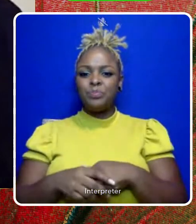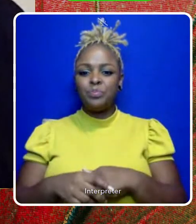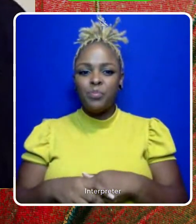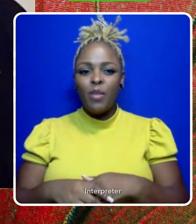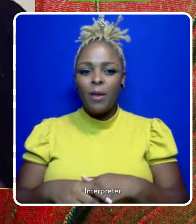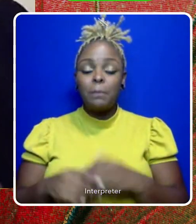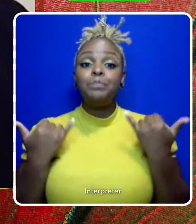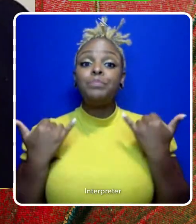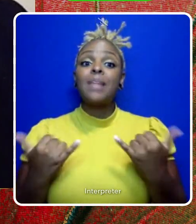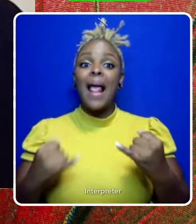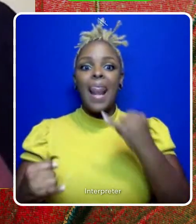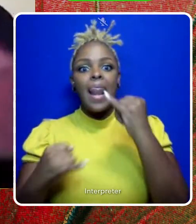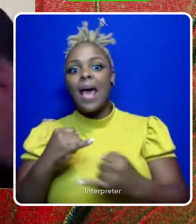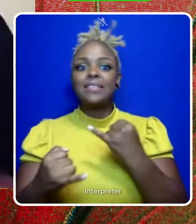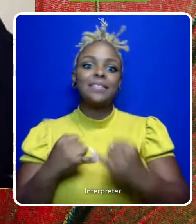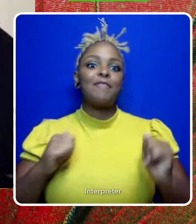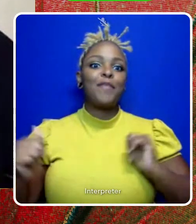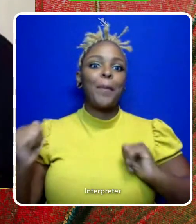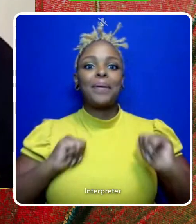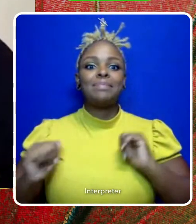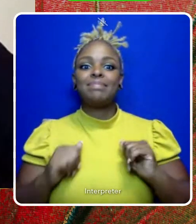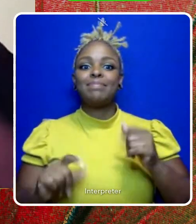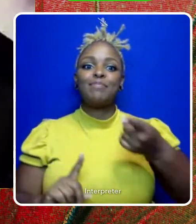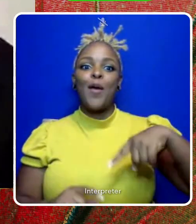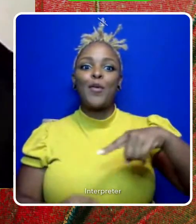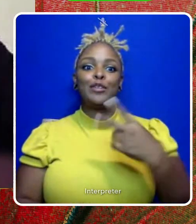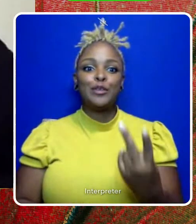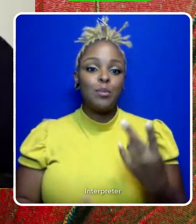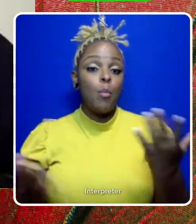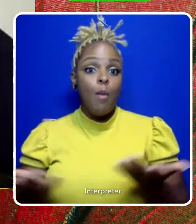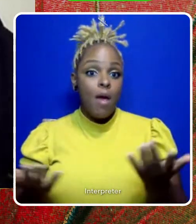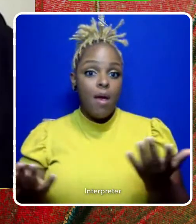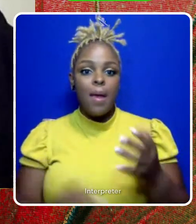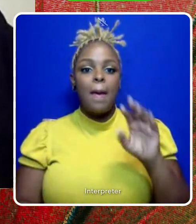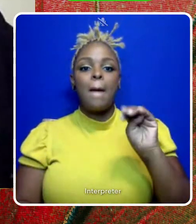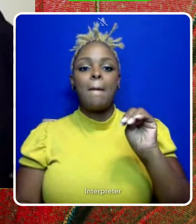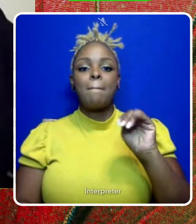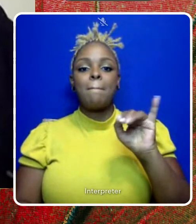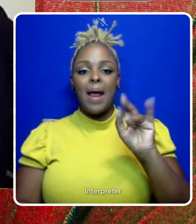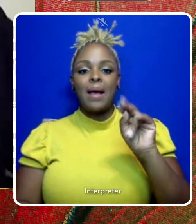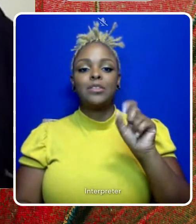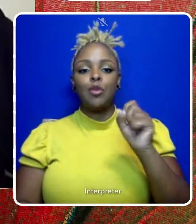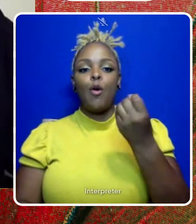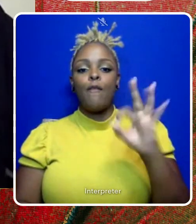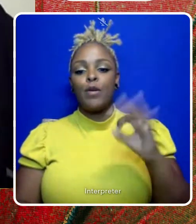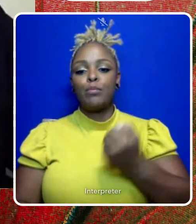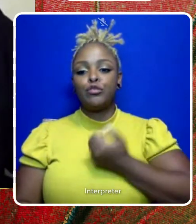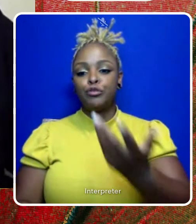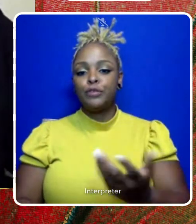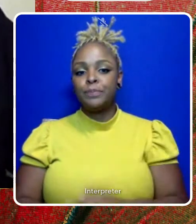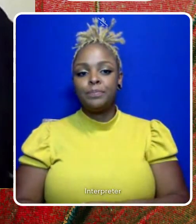have Minds of Poetry. Let's get it.